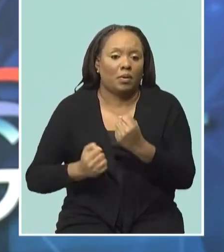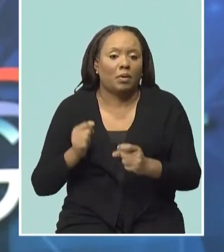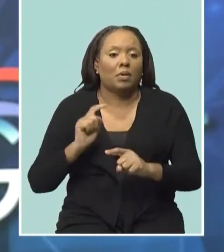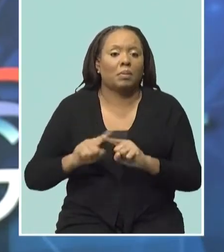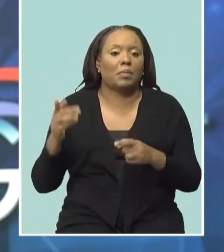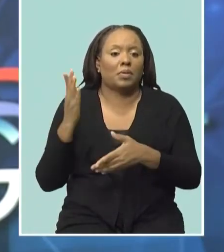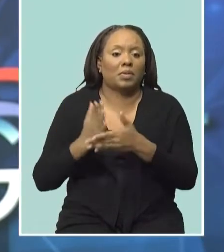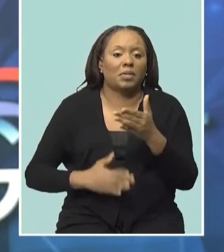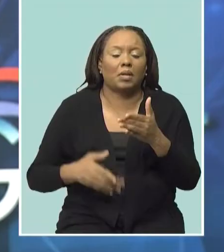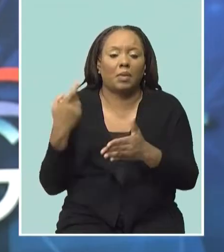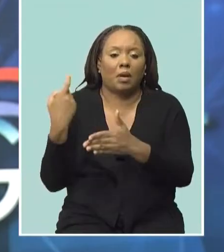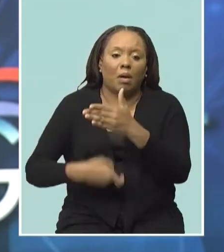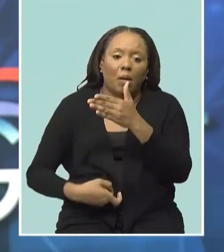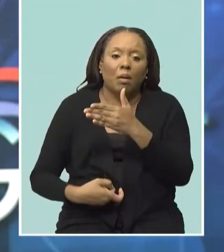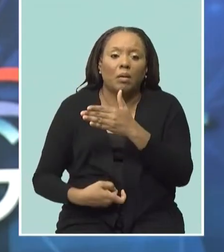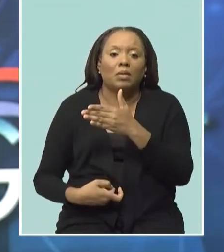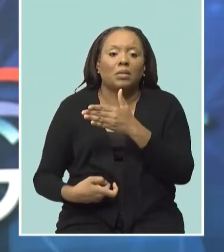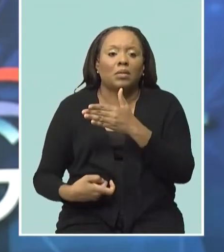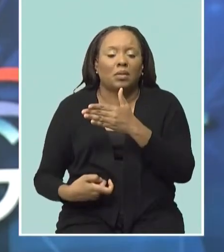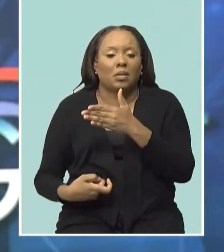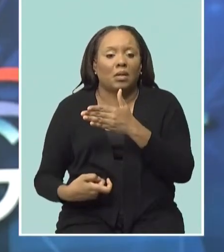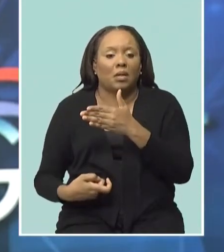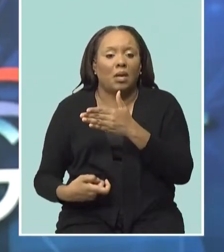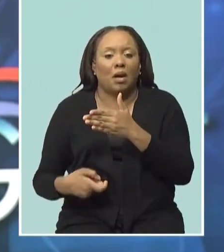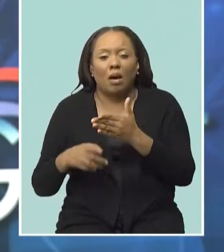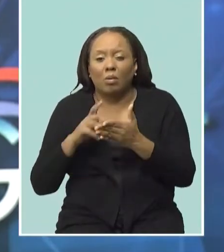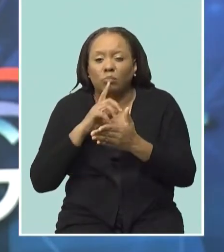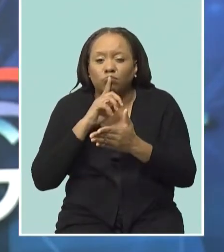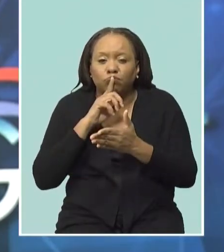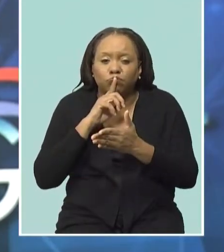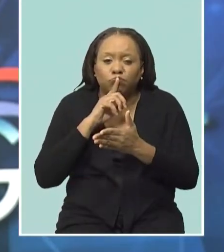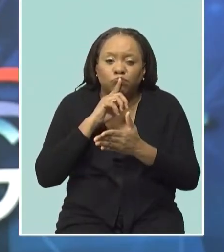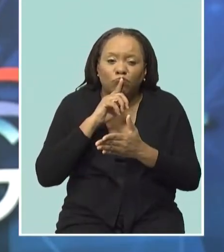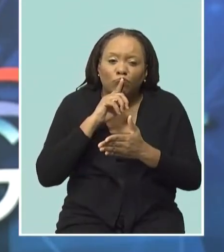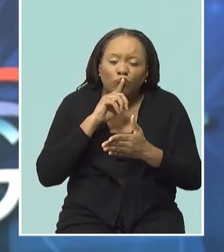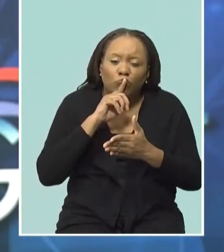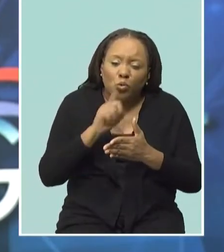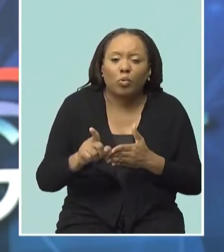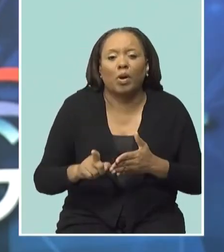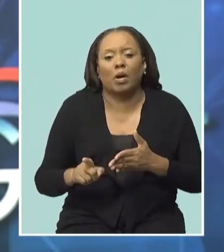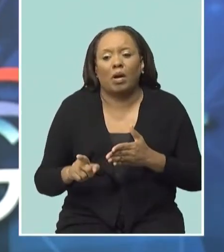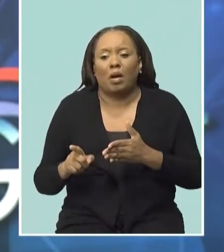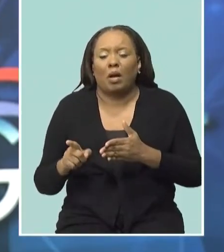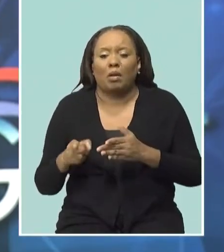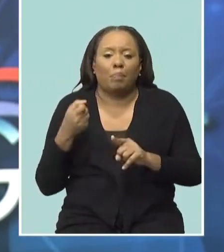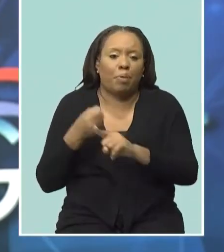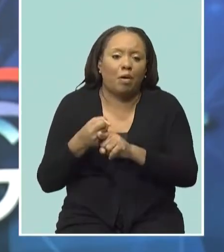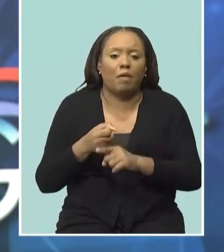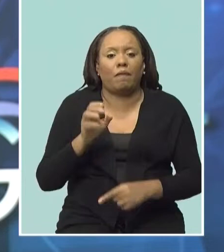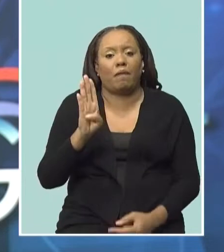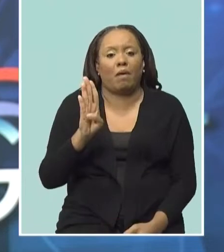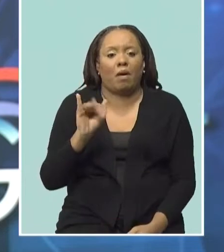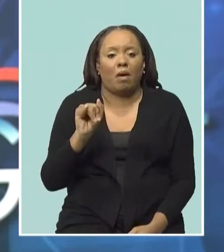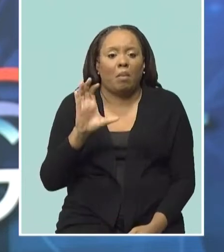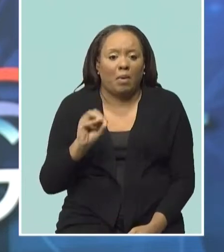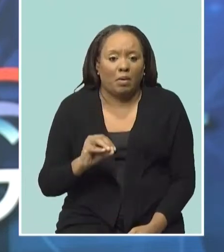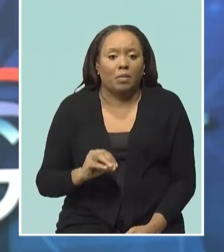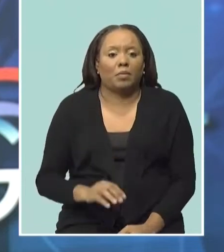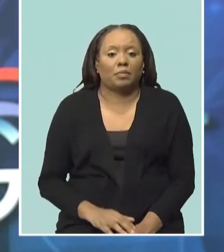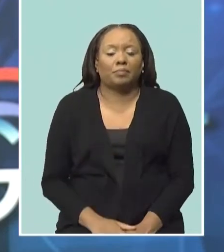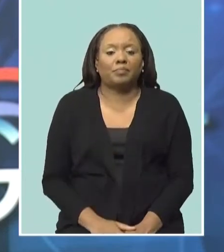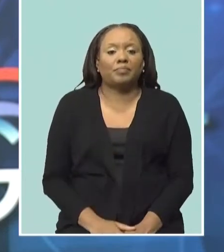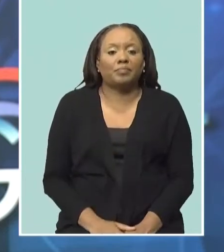the mobilers own their own vehicles, but some of their attendant costs are either significantly offset or undertaken